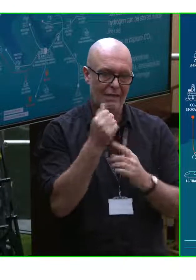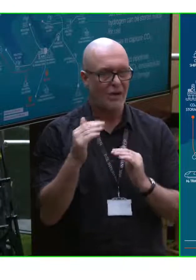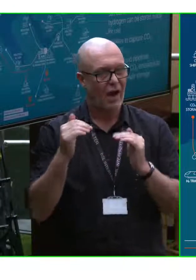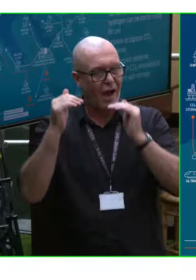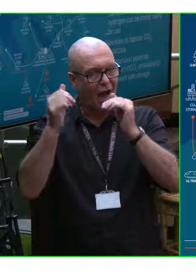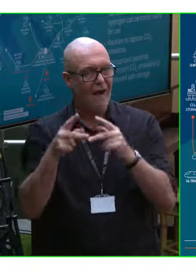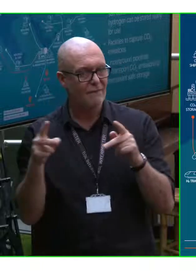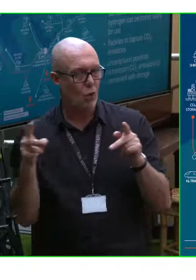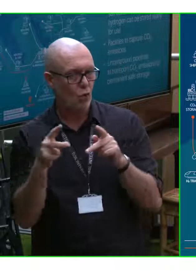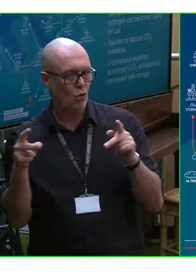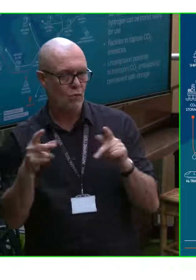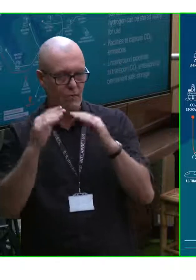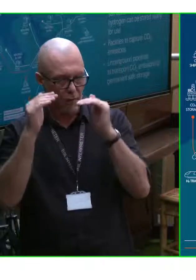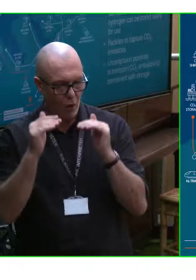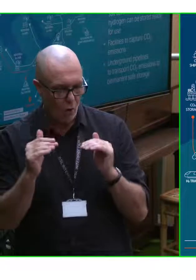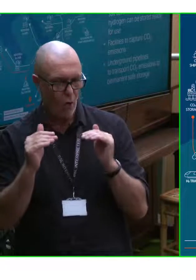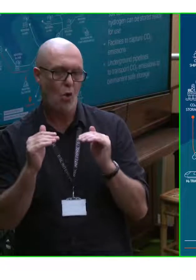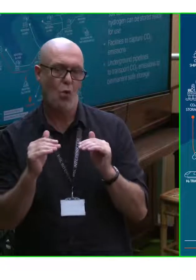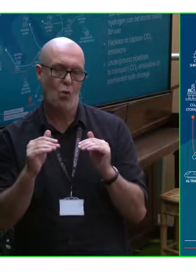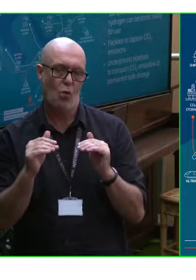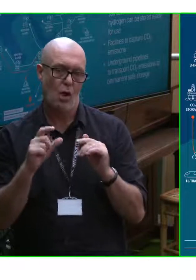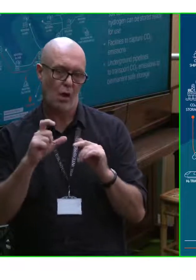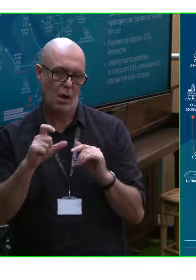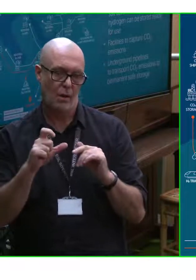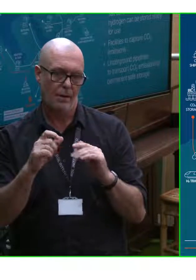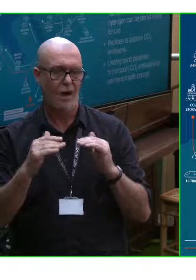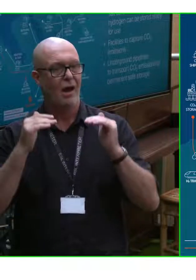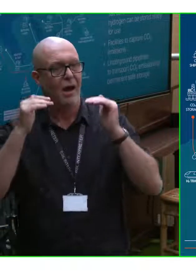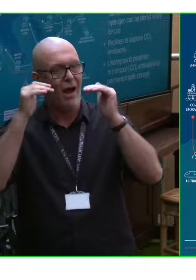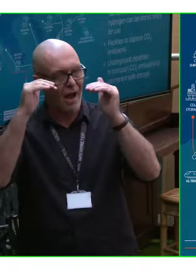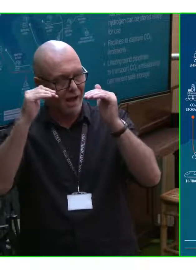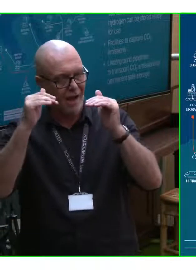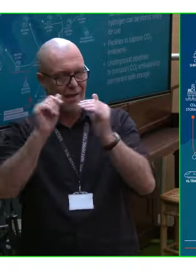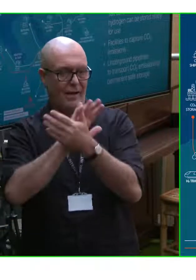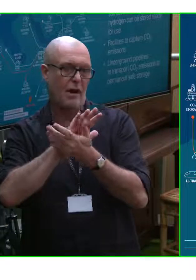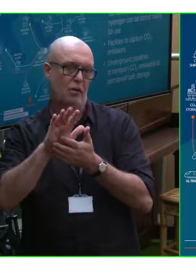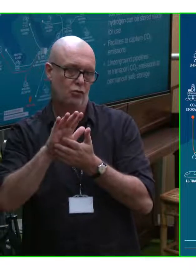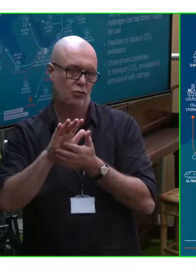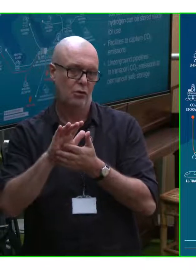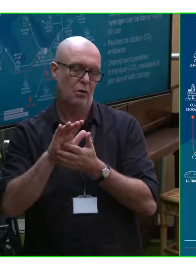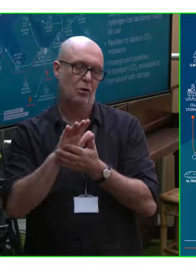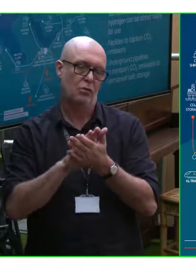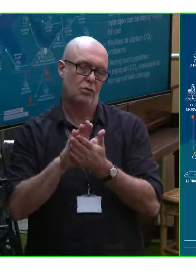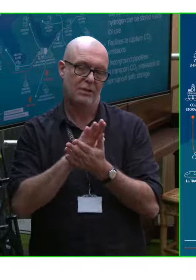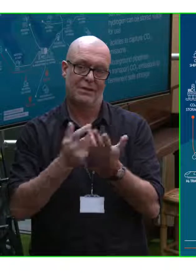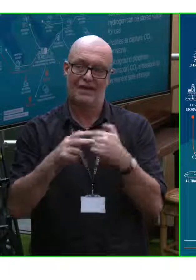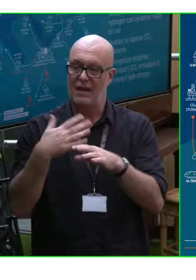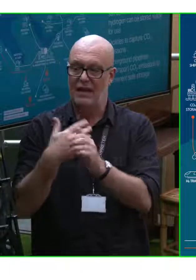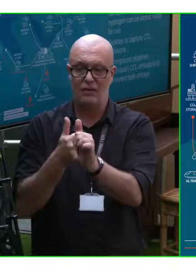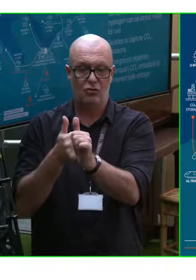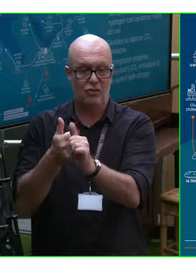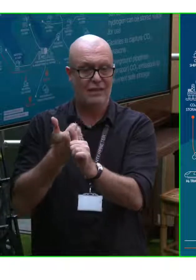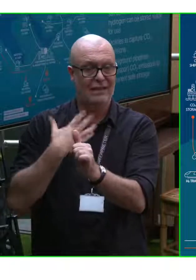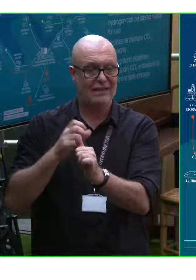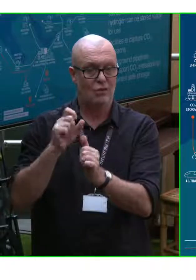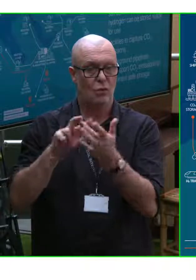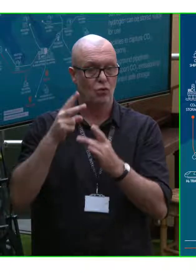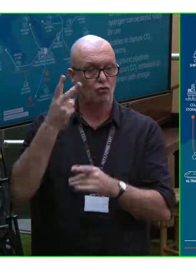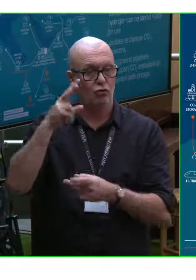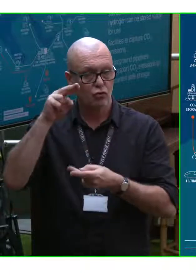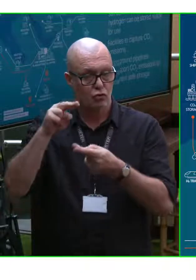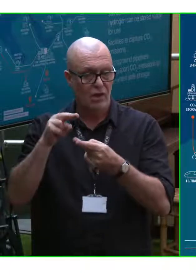carbon, low cost hydrogen built out at scale, which if industry is going to decarbonise, it needs. That plant will